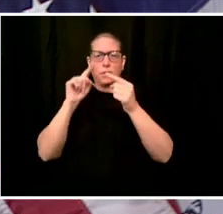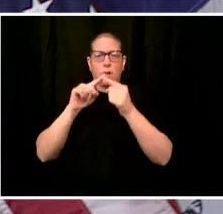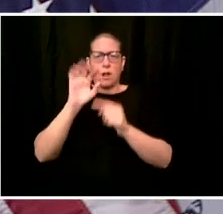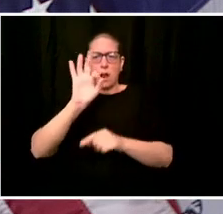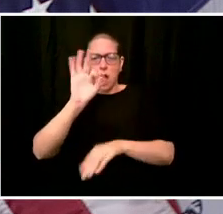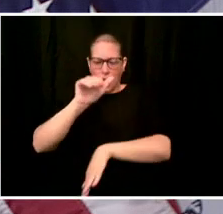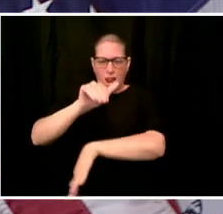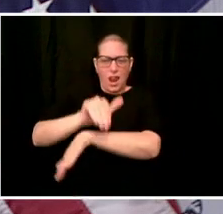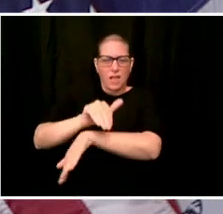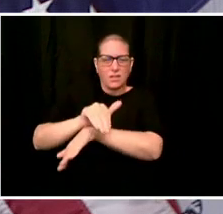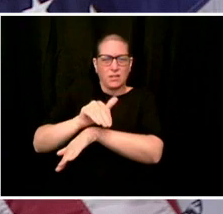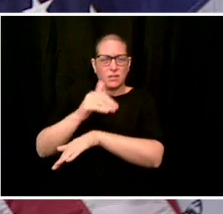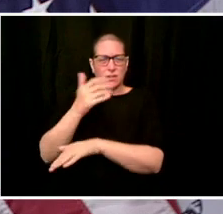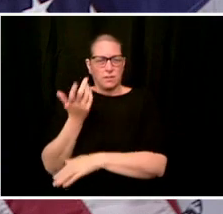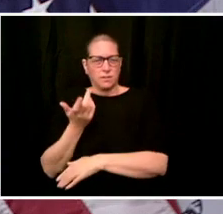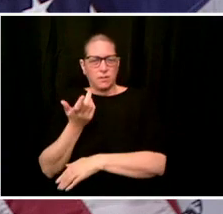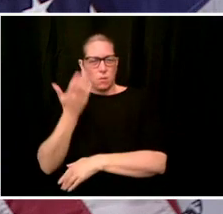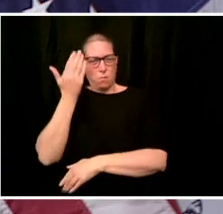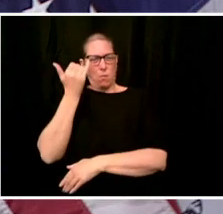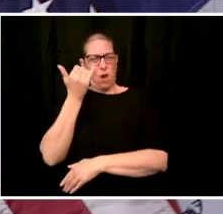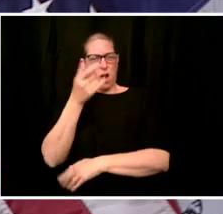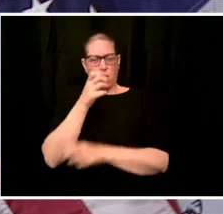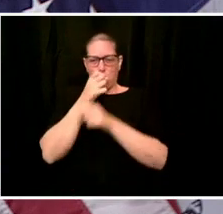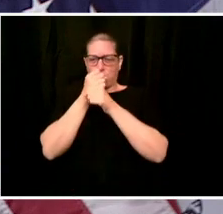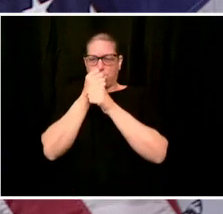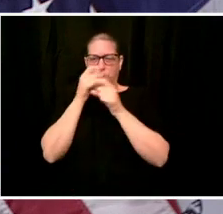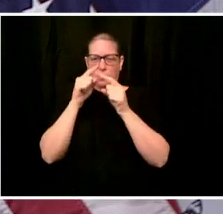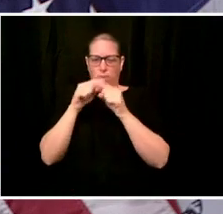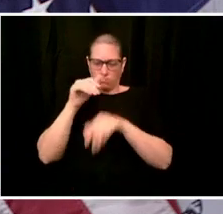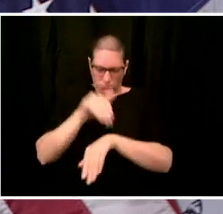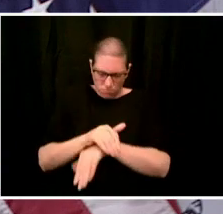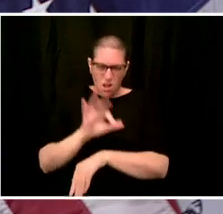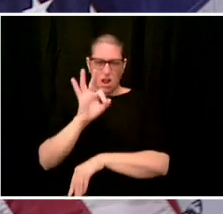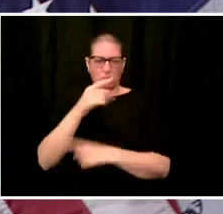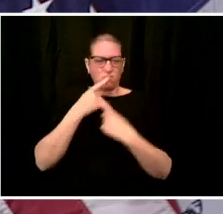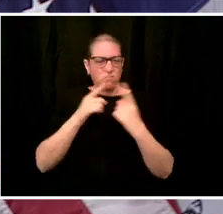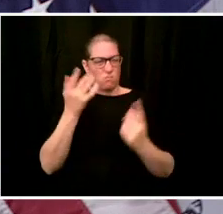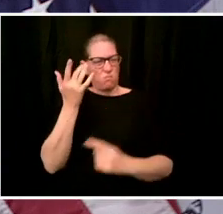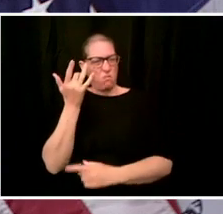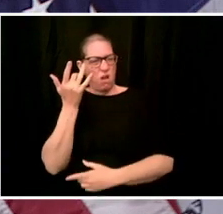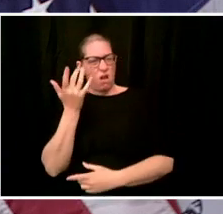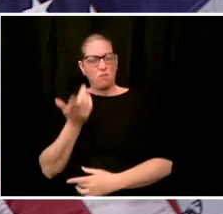Why were they posted so late if it wasn't to try to bury the news?